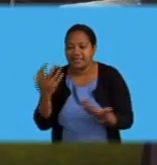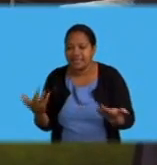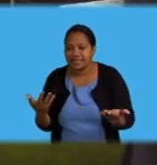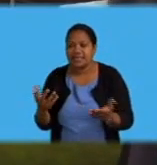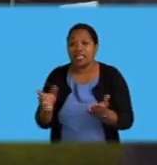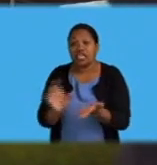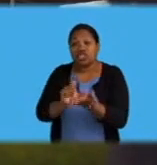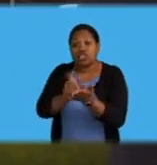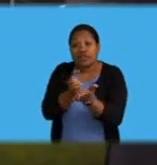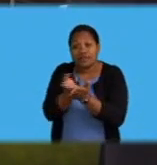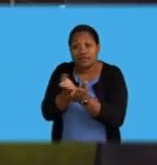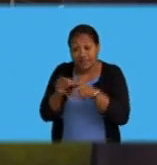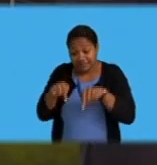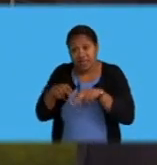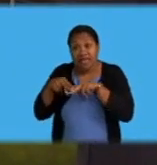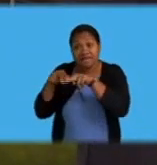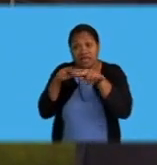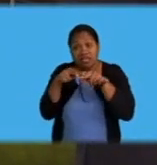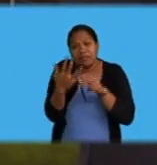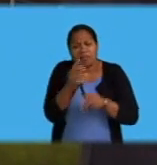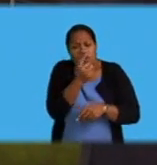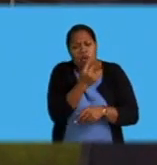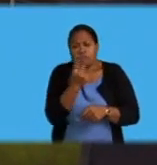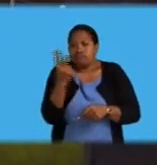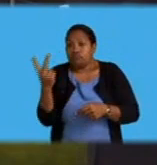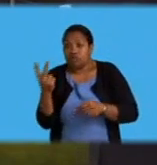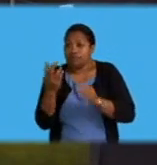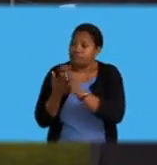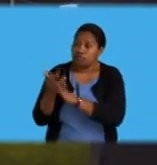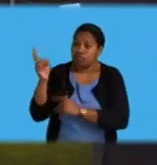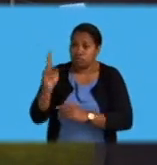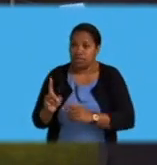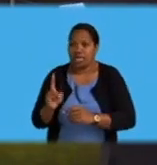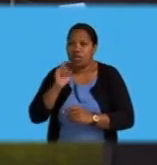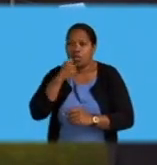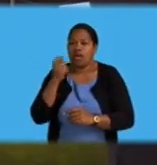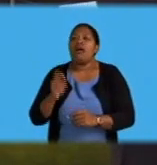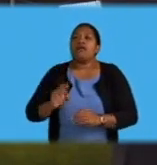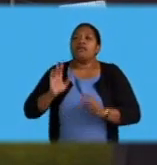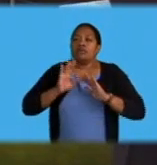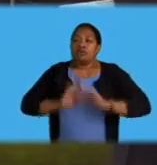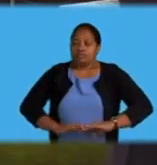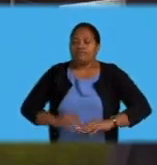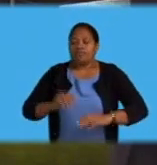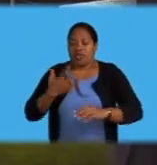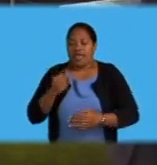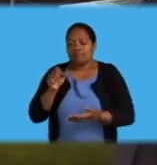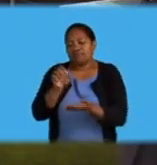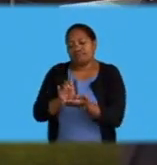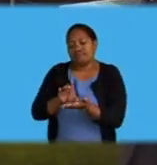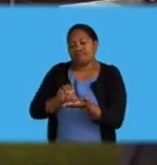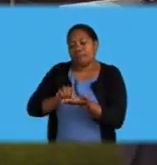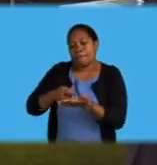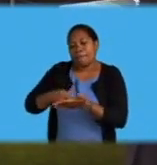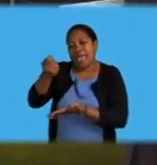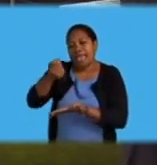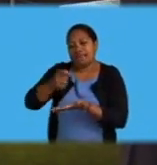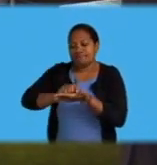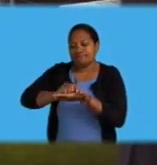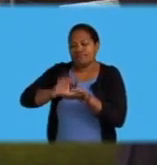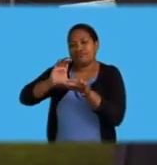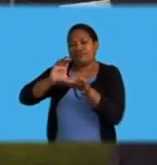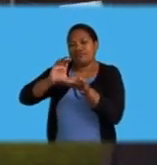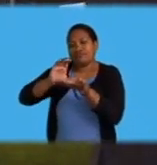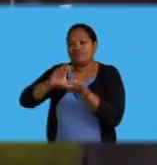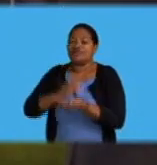of Fiji, who maybe one or two may be going to them and saying we're going to pay rise, they will actually be very happily glad and satisfied we've